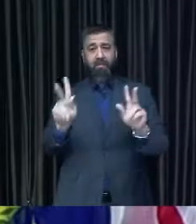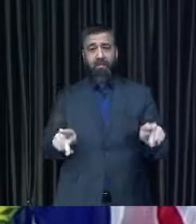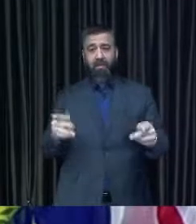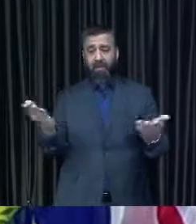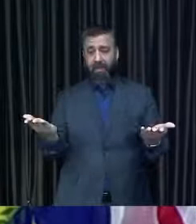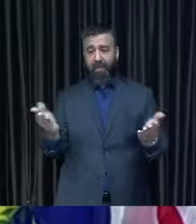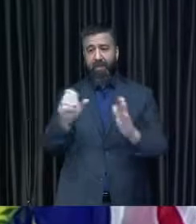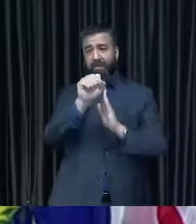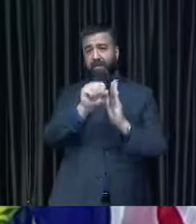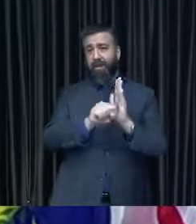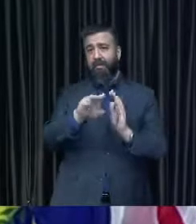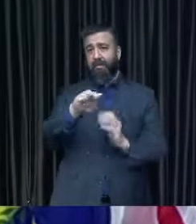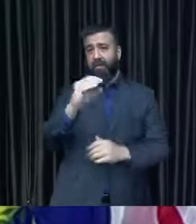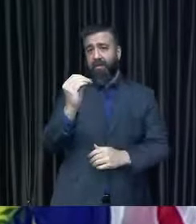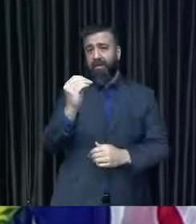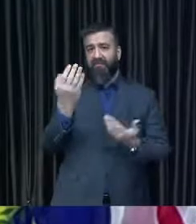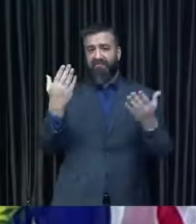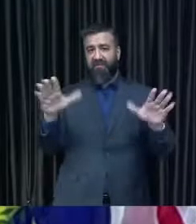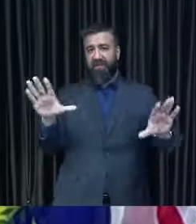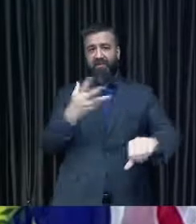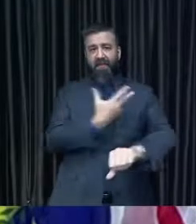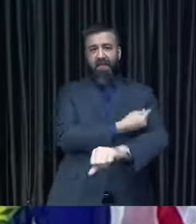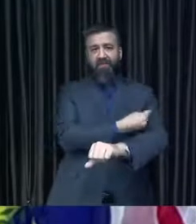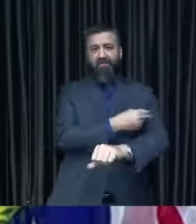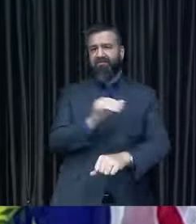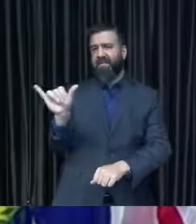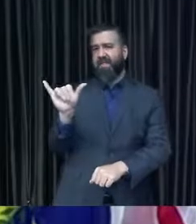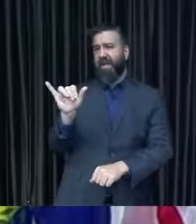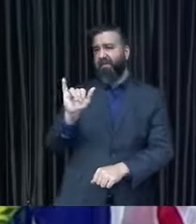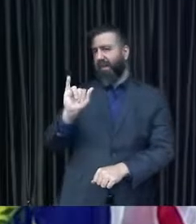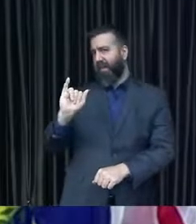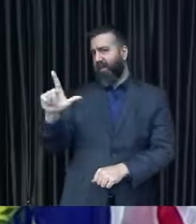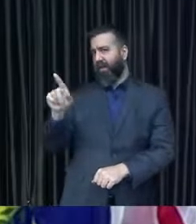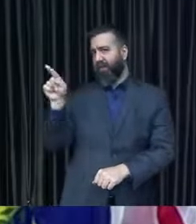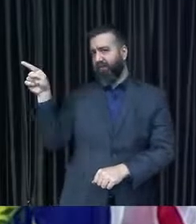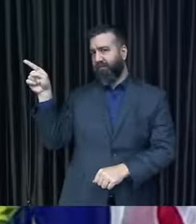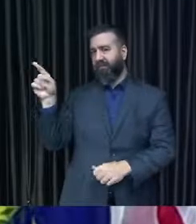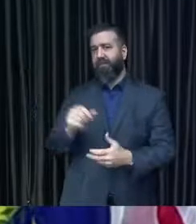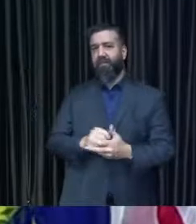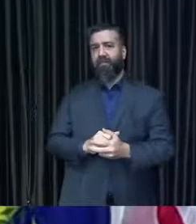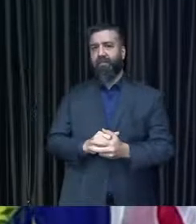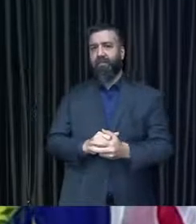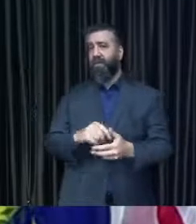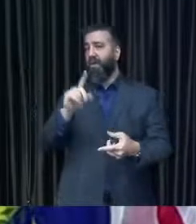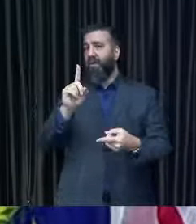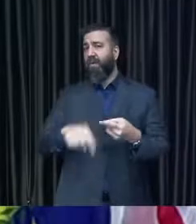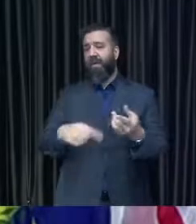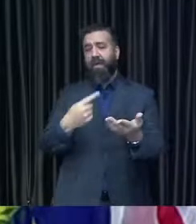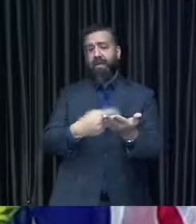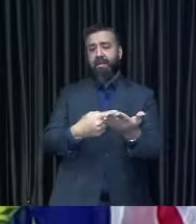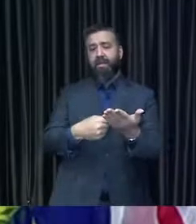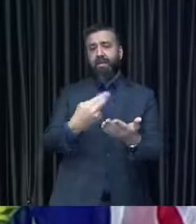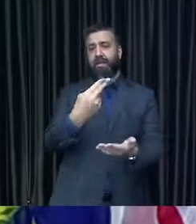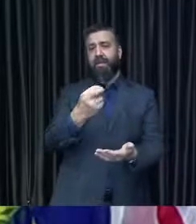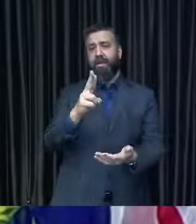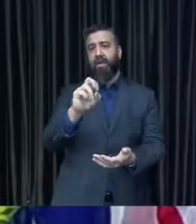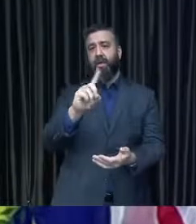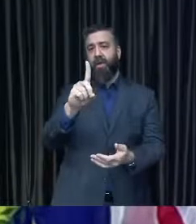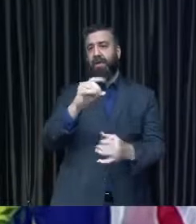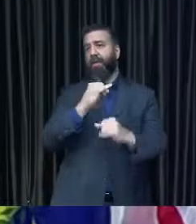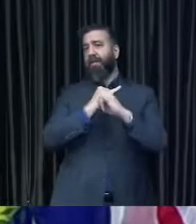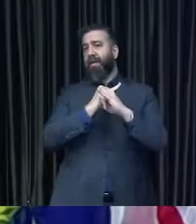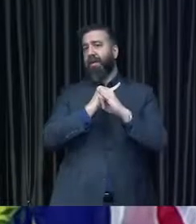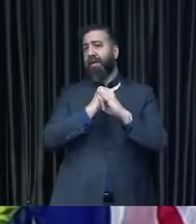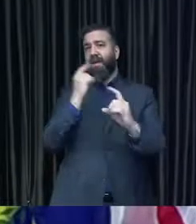far, about the same as our Illinois neighbors. We cannot even begin to discuss herd immunity until we get at least 70% of